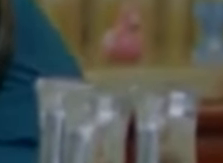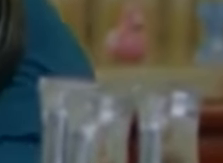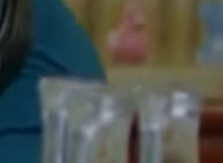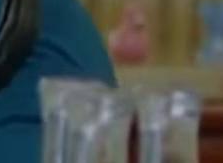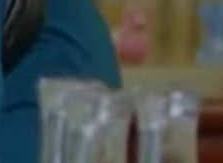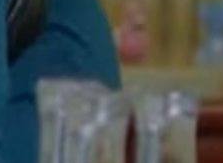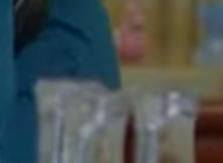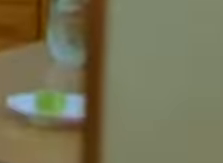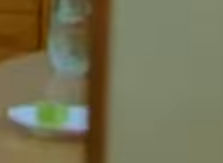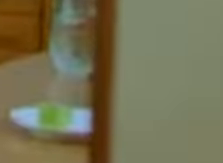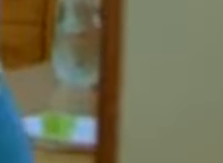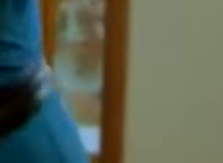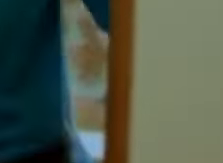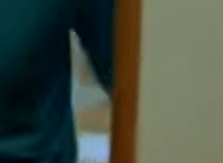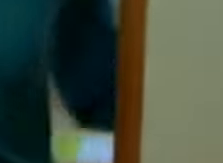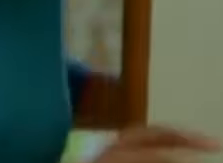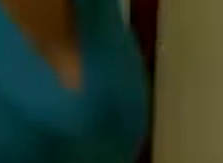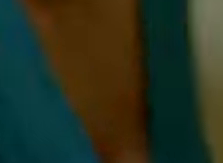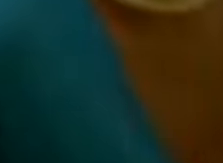For less.